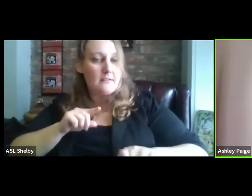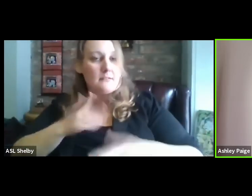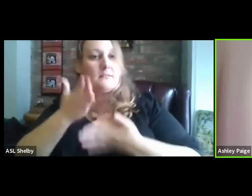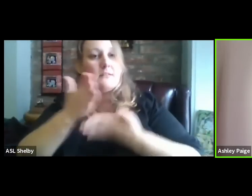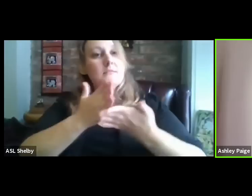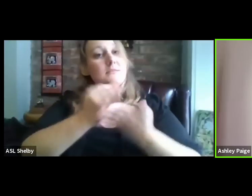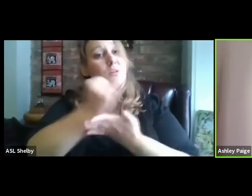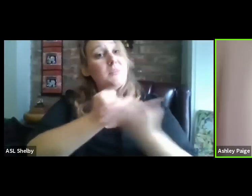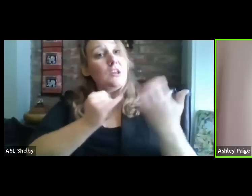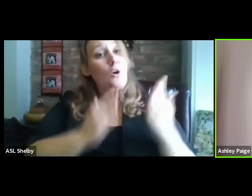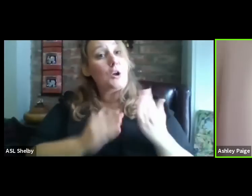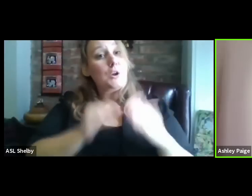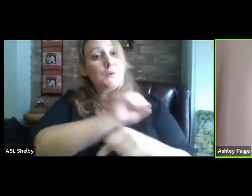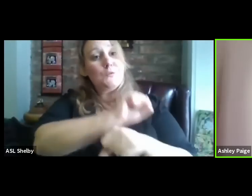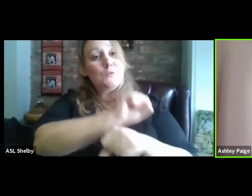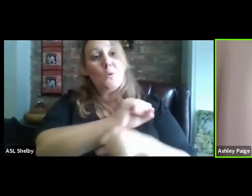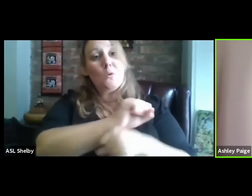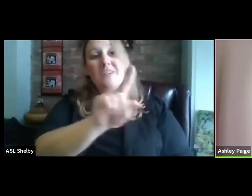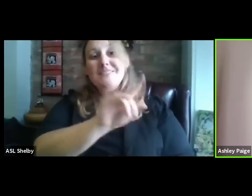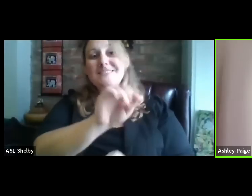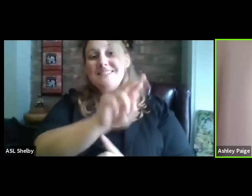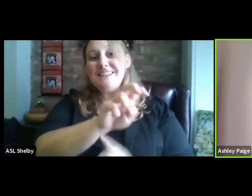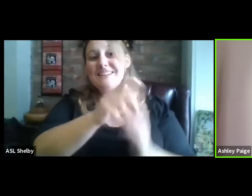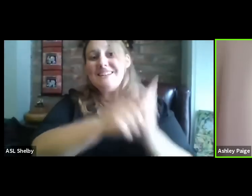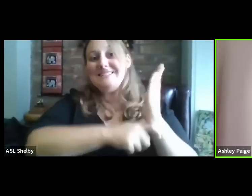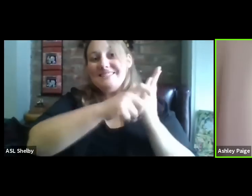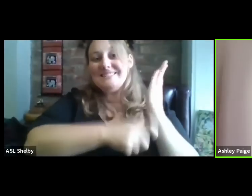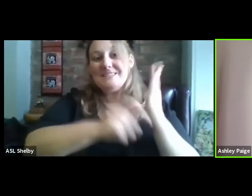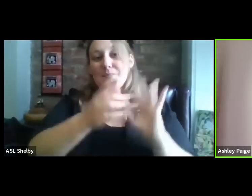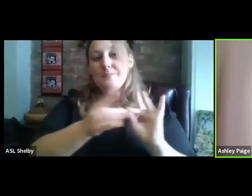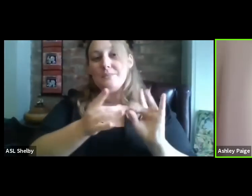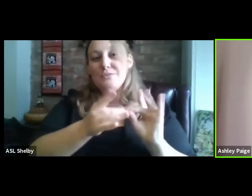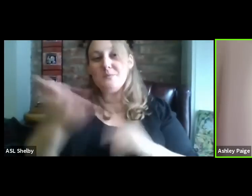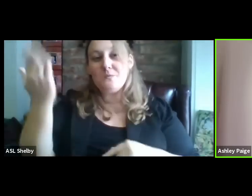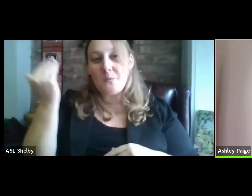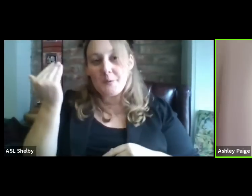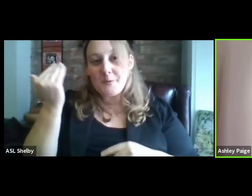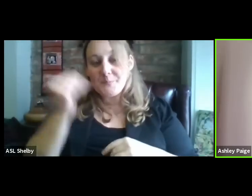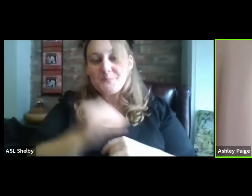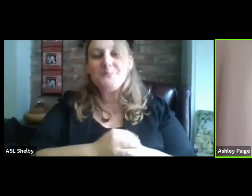ago. You can download the zine and RSVP to the panel on